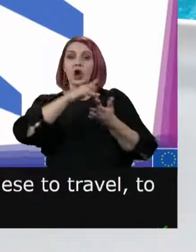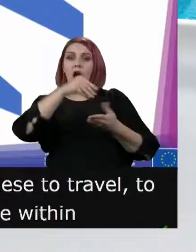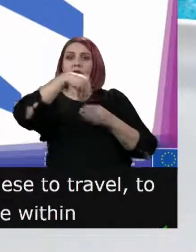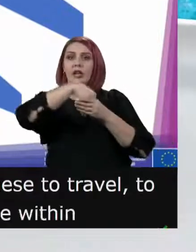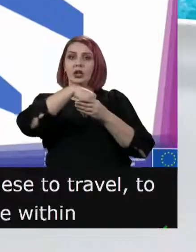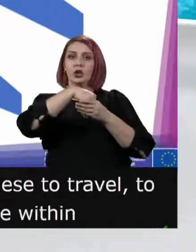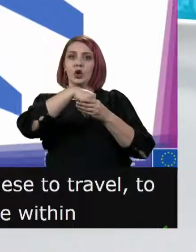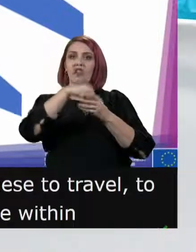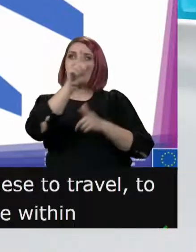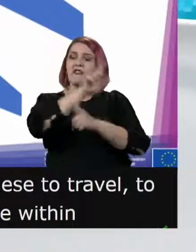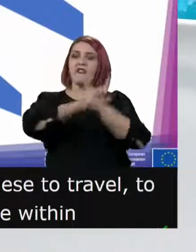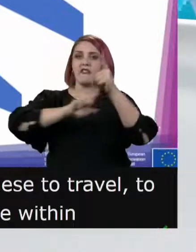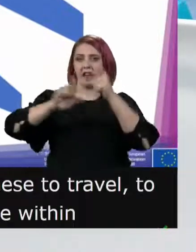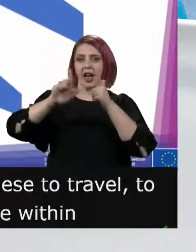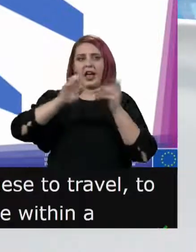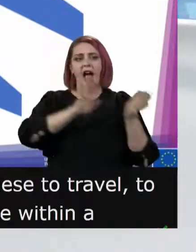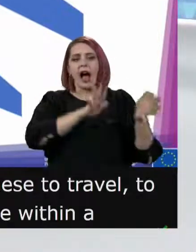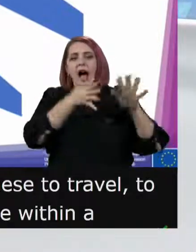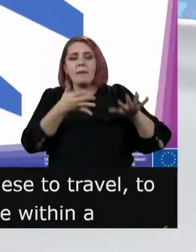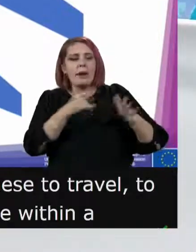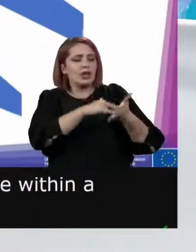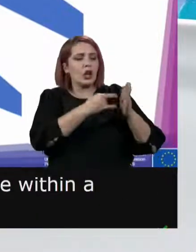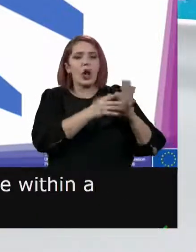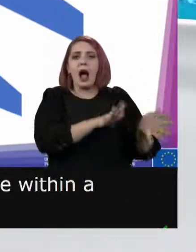where barriers might emerge.